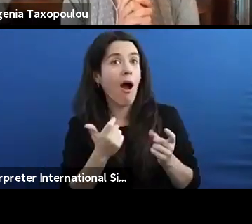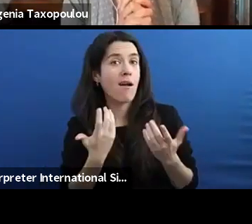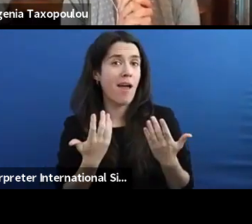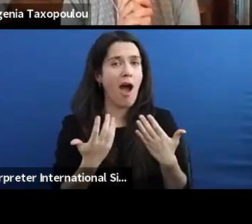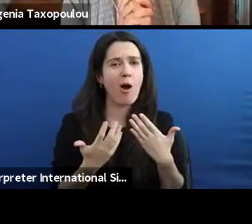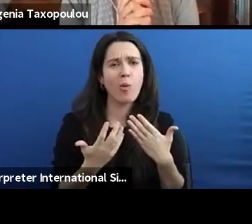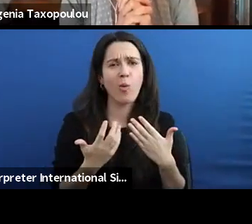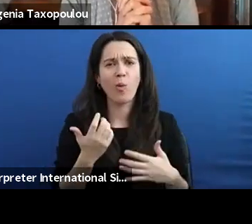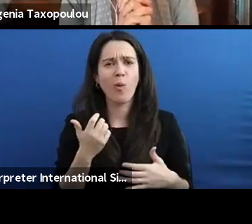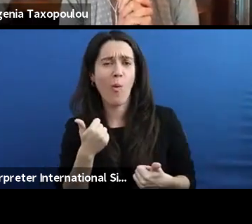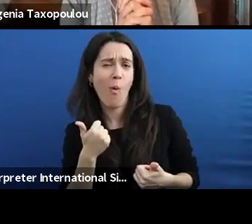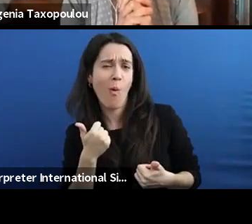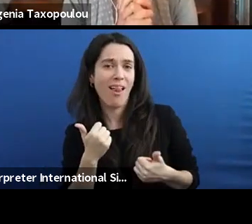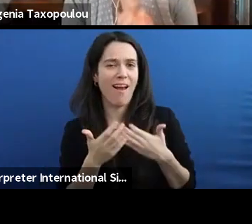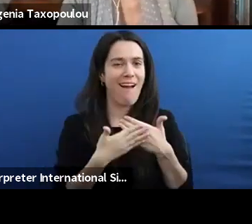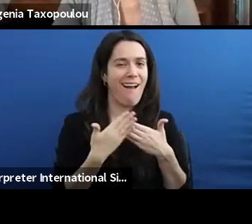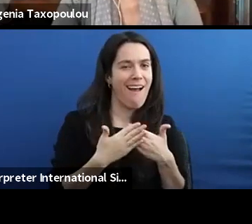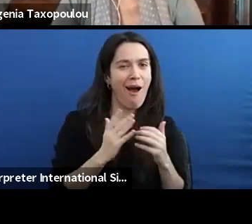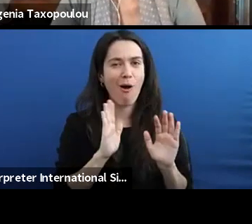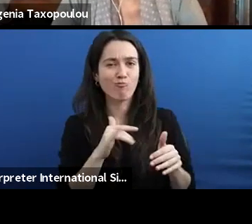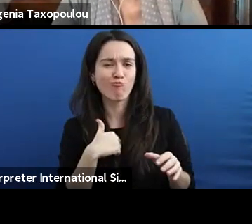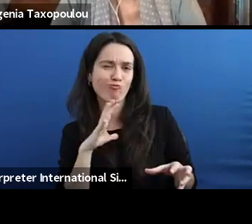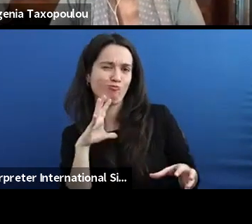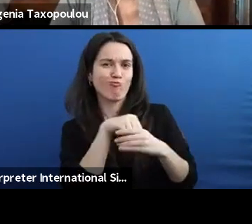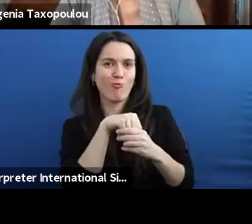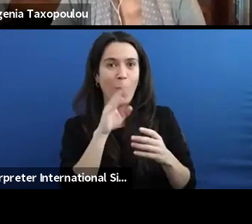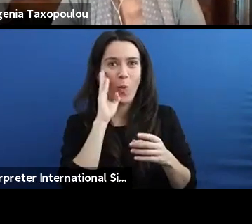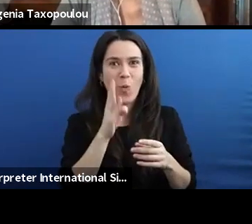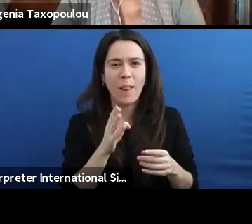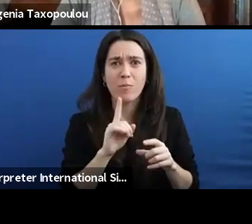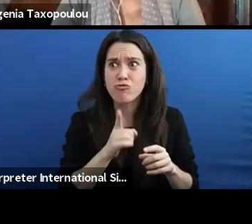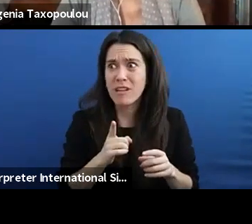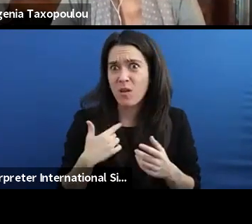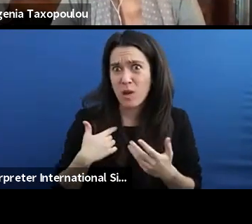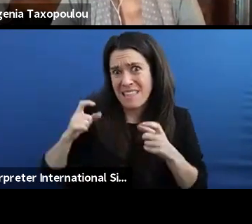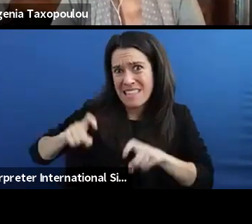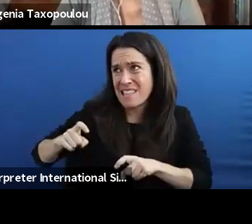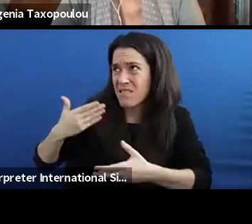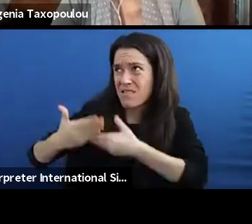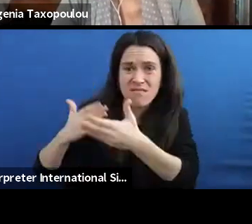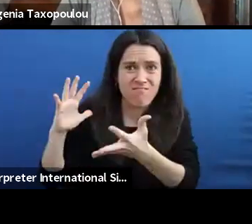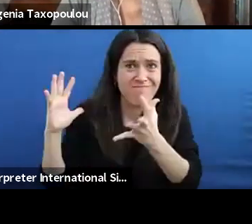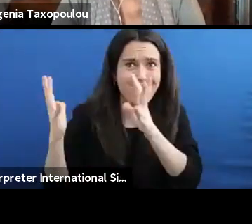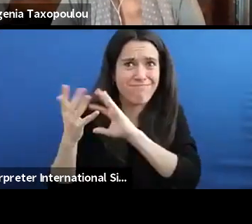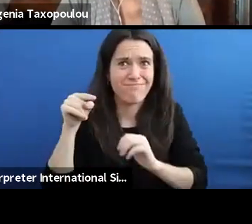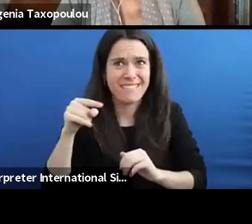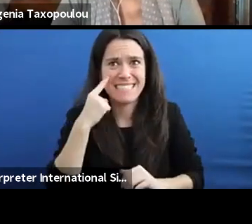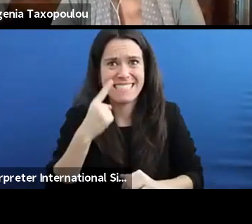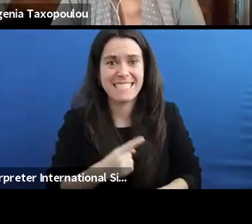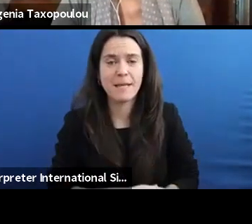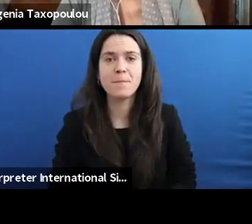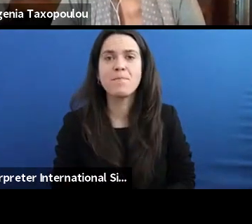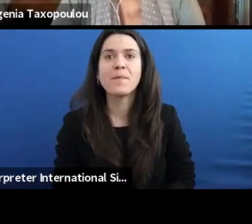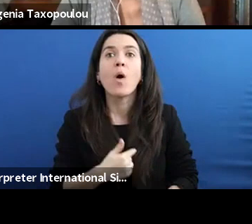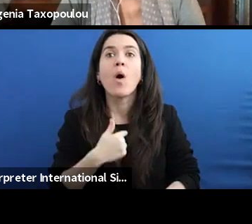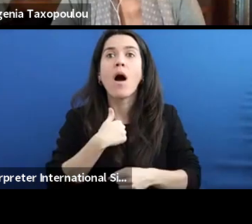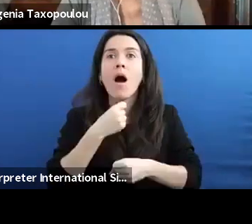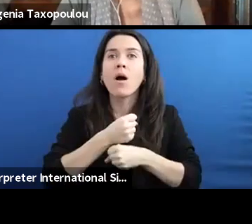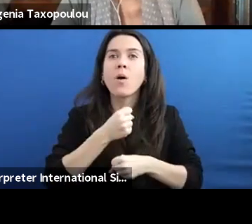get really deep to work really deep in on the topic, but I would like to tell you, I worked a lot